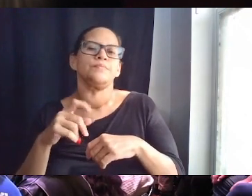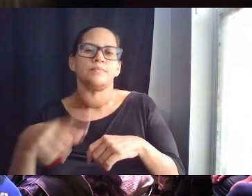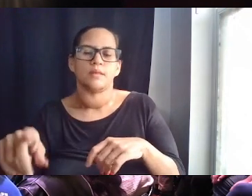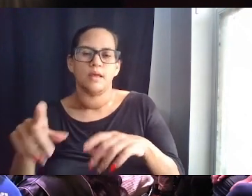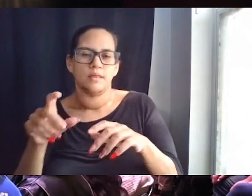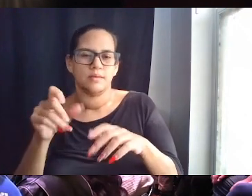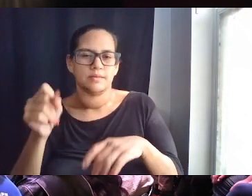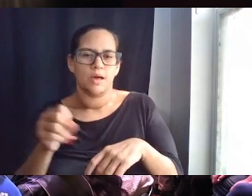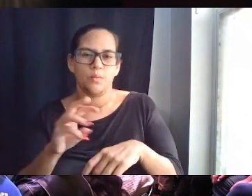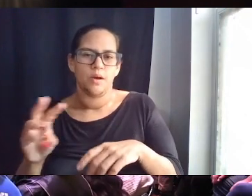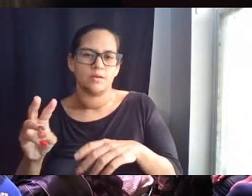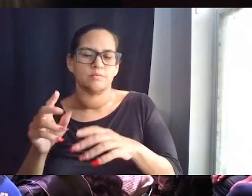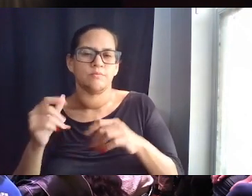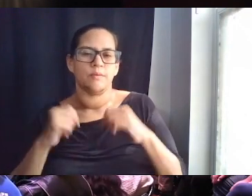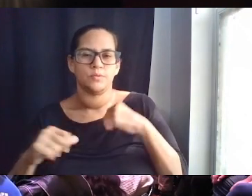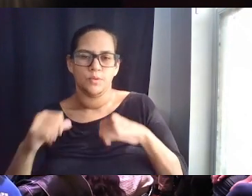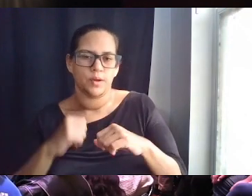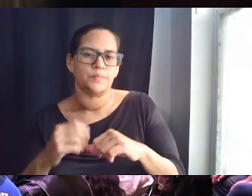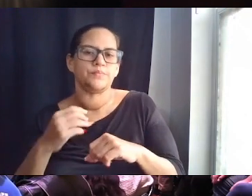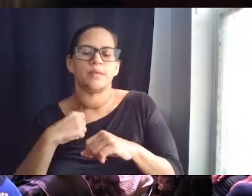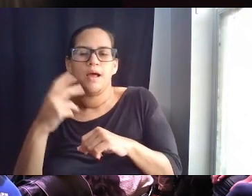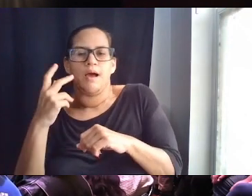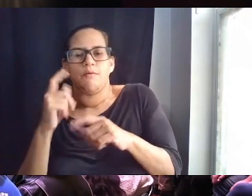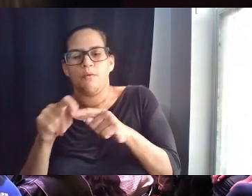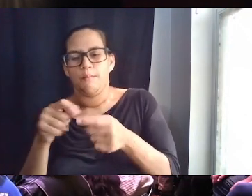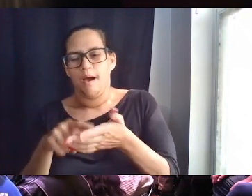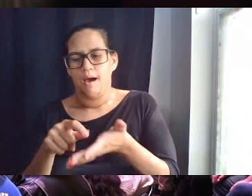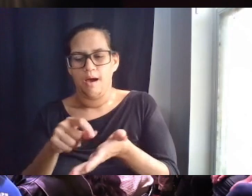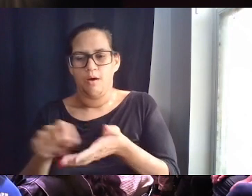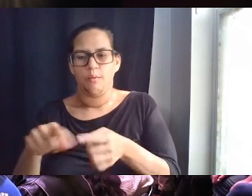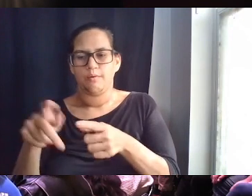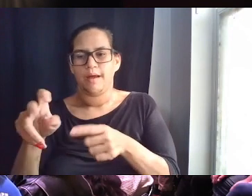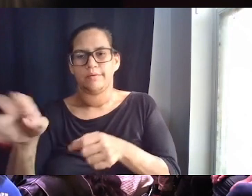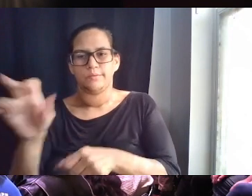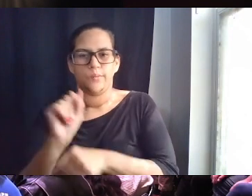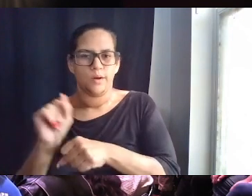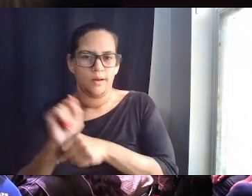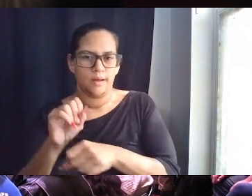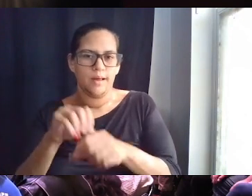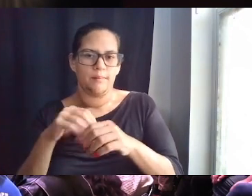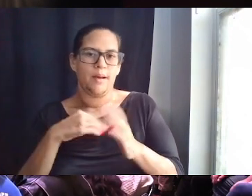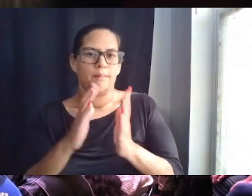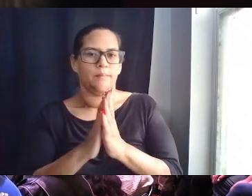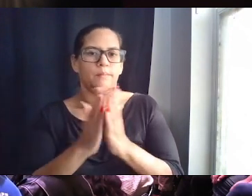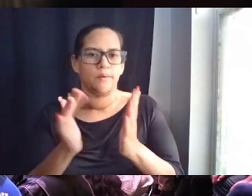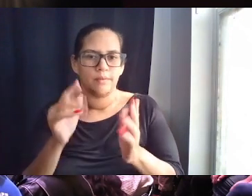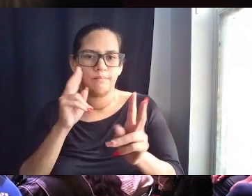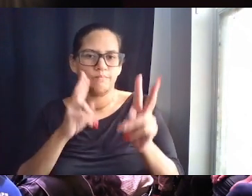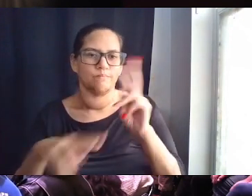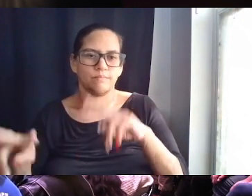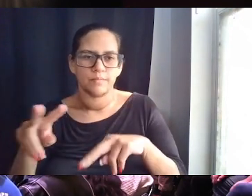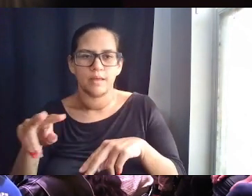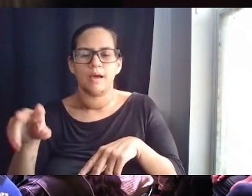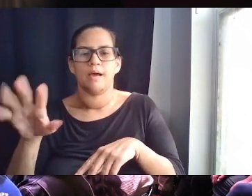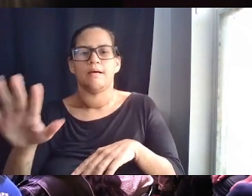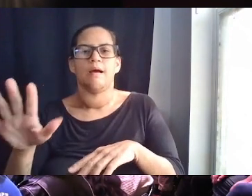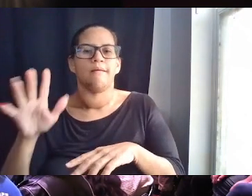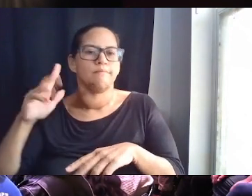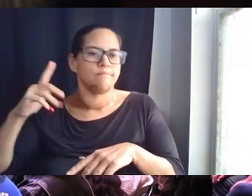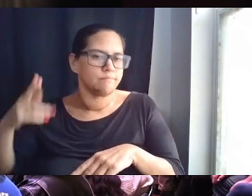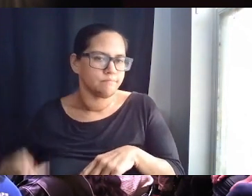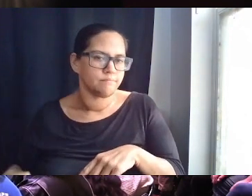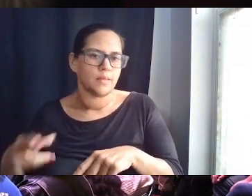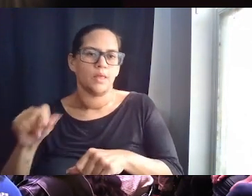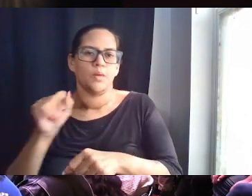later, I wrote about Karen's marvelous work in my book, The Fornes Frame, that explores the legacy of Maria Irene Fornes and the work of five Latina